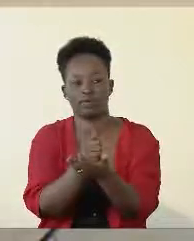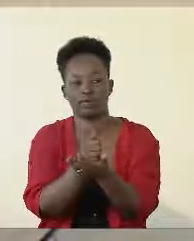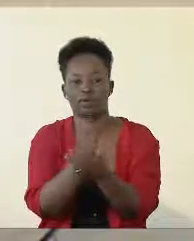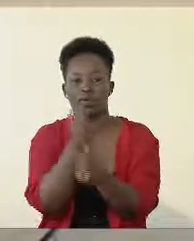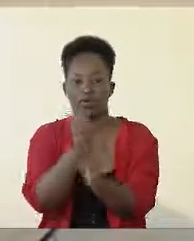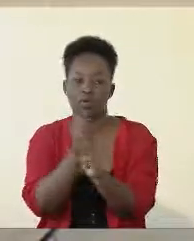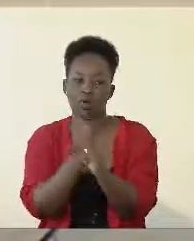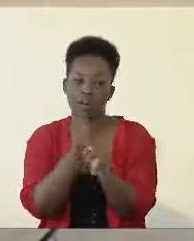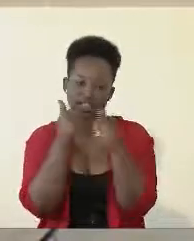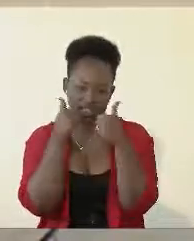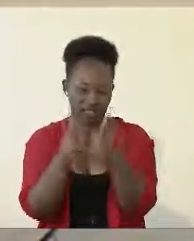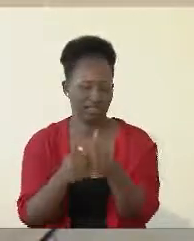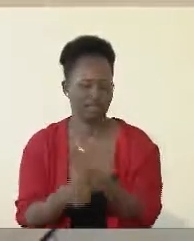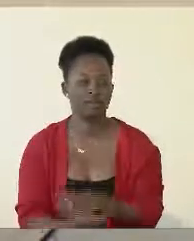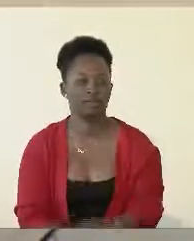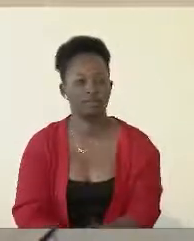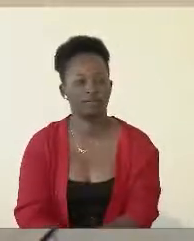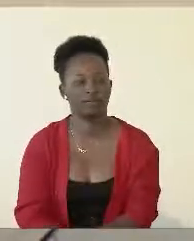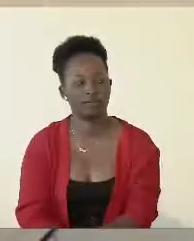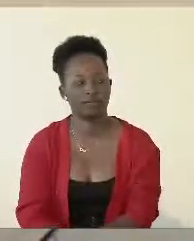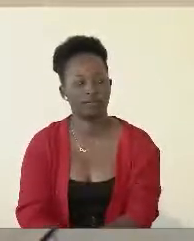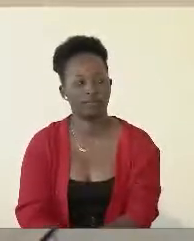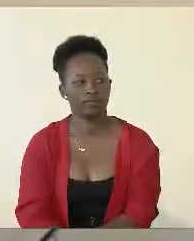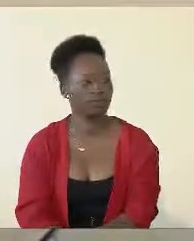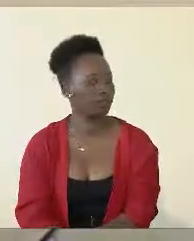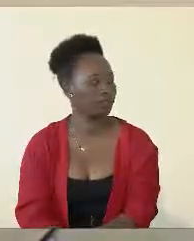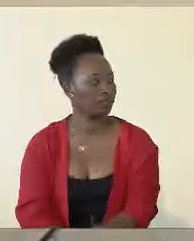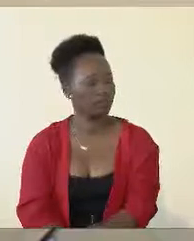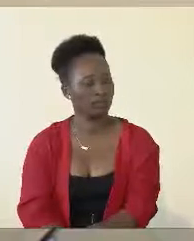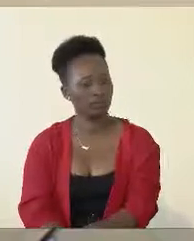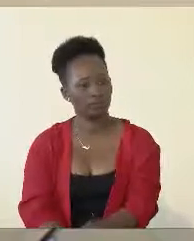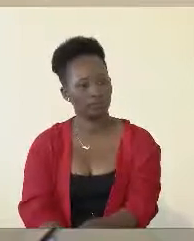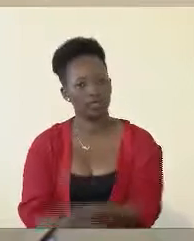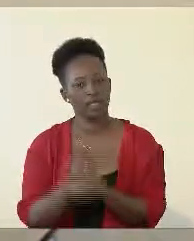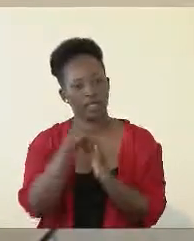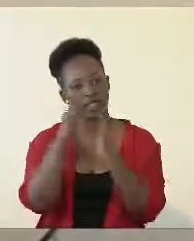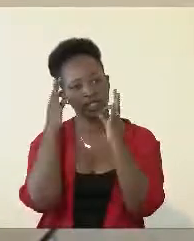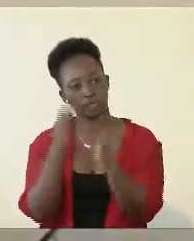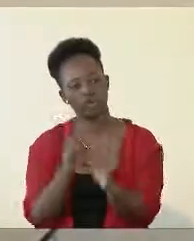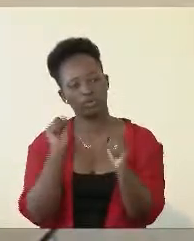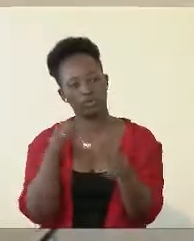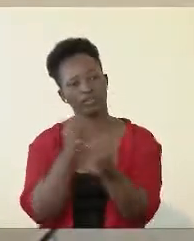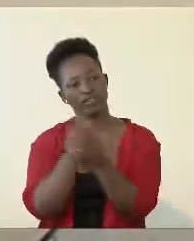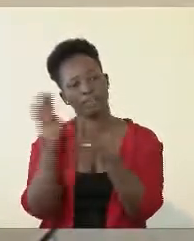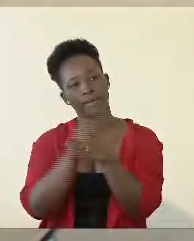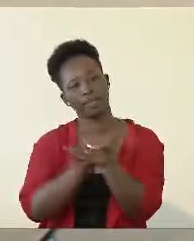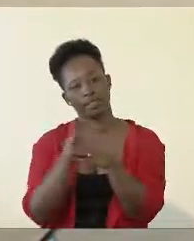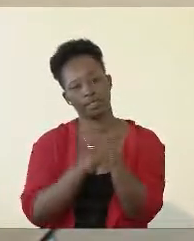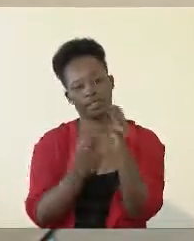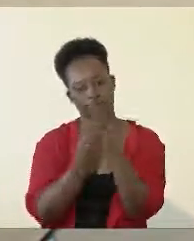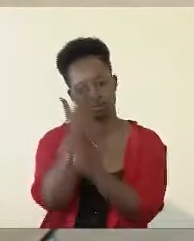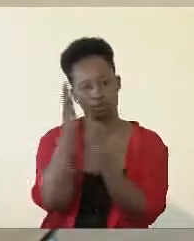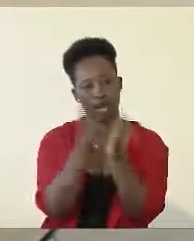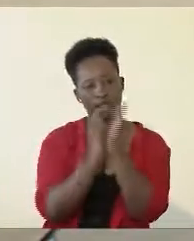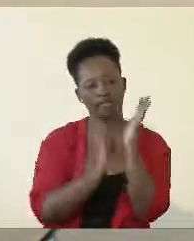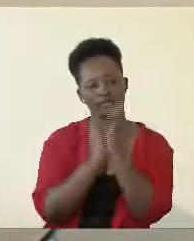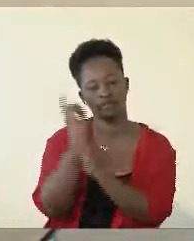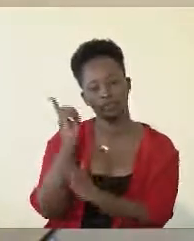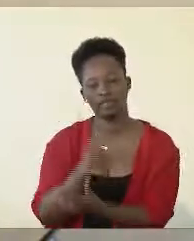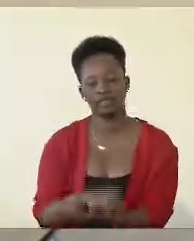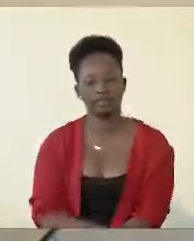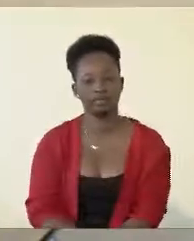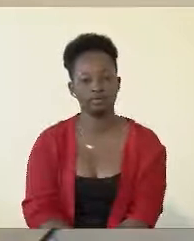to use raw materials. They reduce resource wastage. When it comes to production of